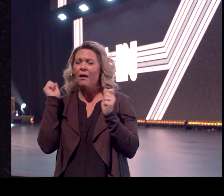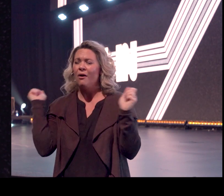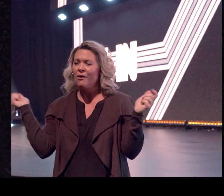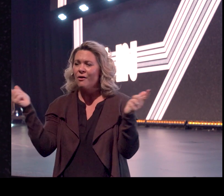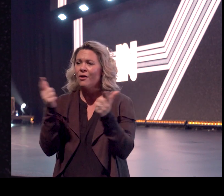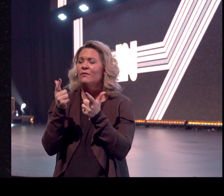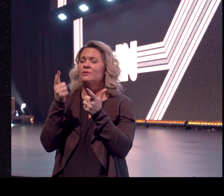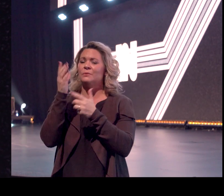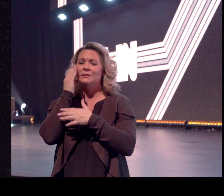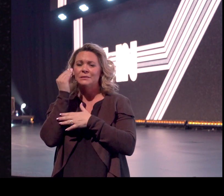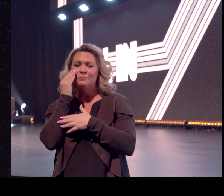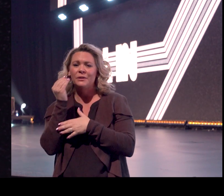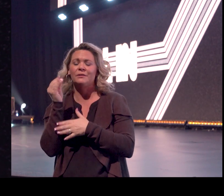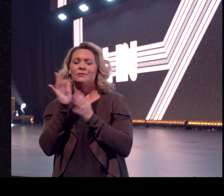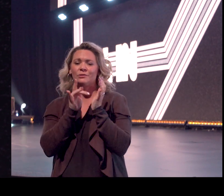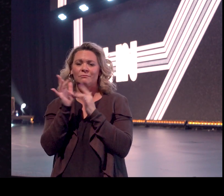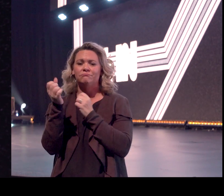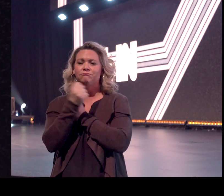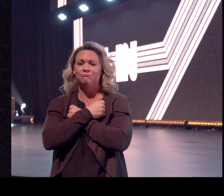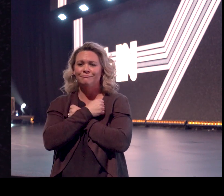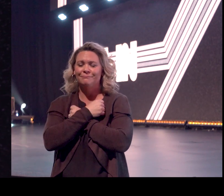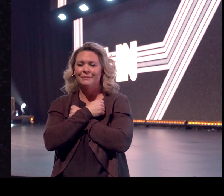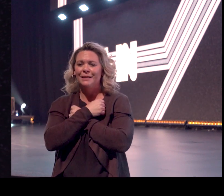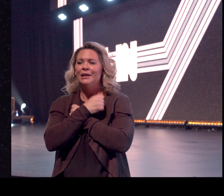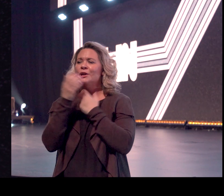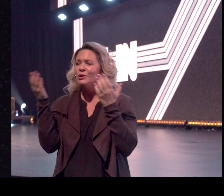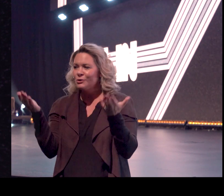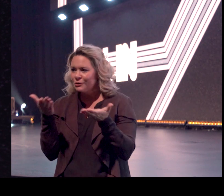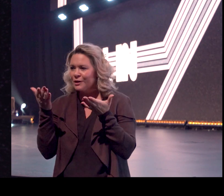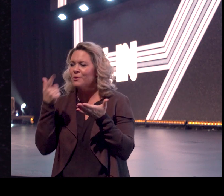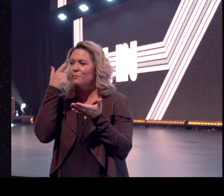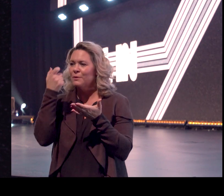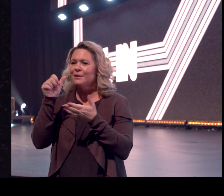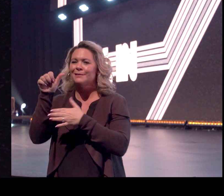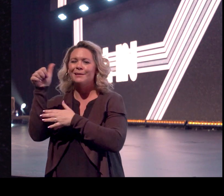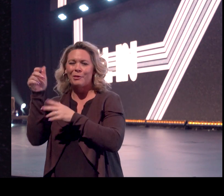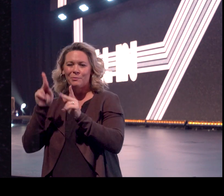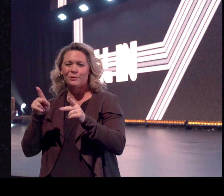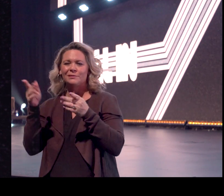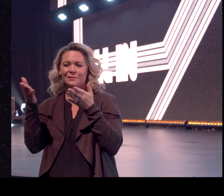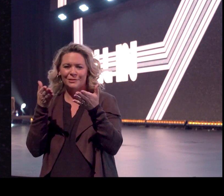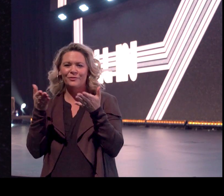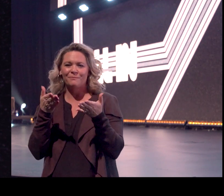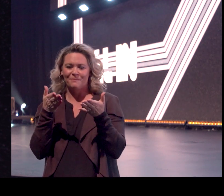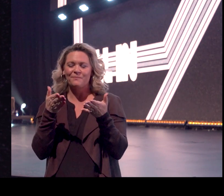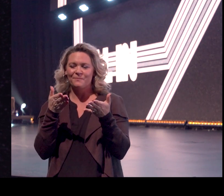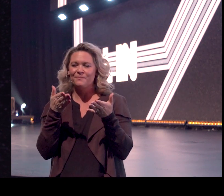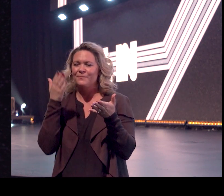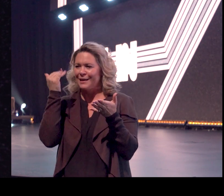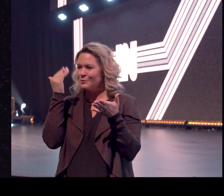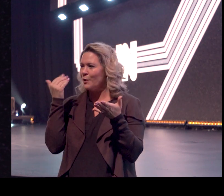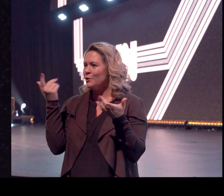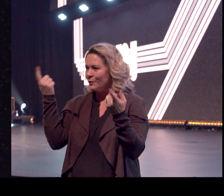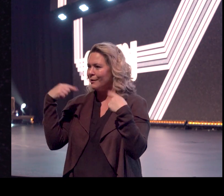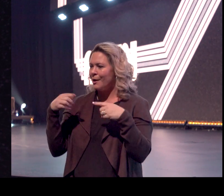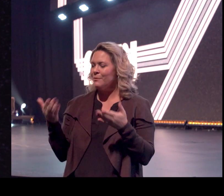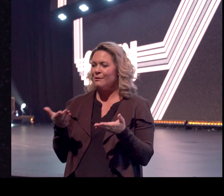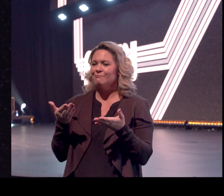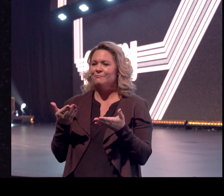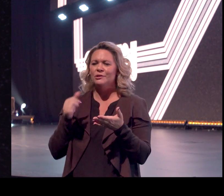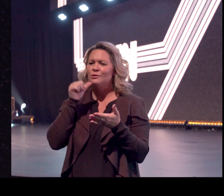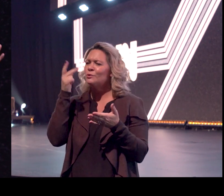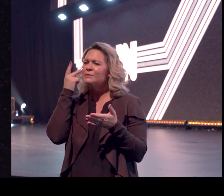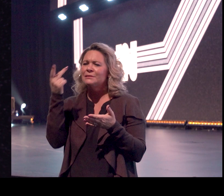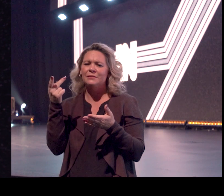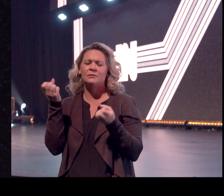the hope of Jesus. But you're here because someone's serving. You know, you don't see around here, and you